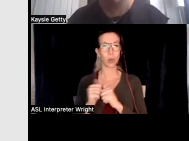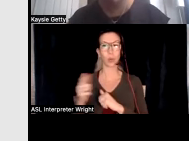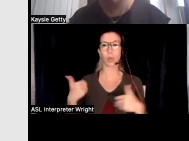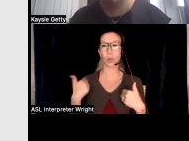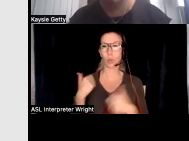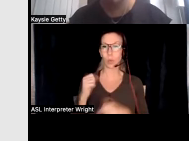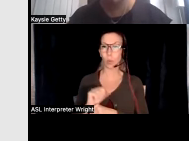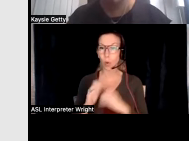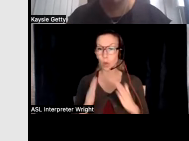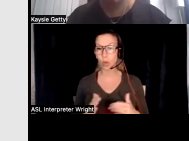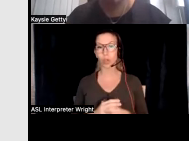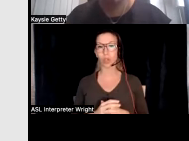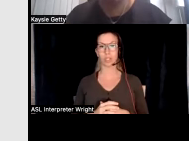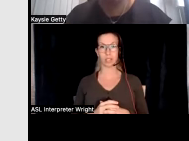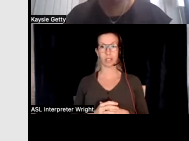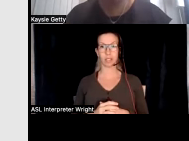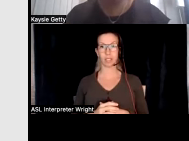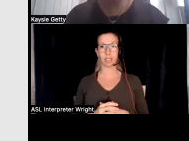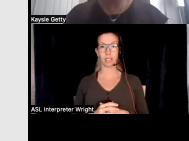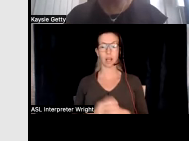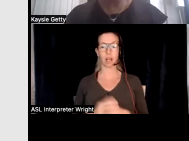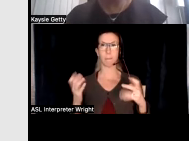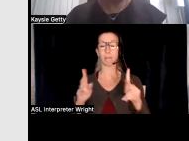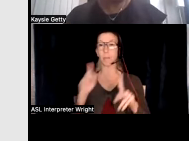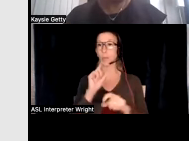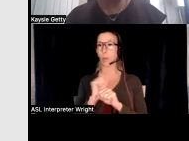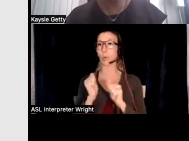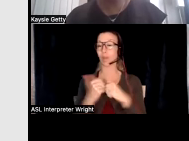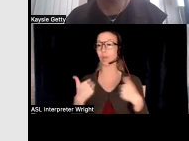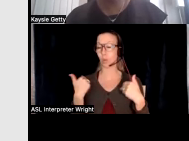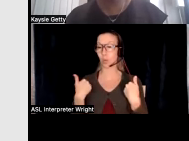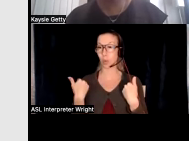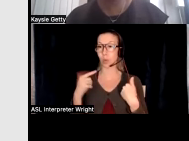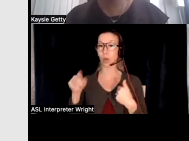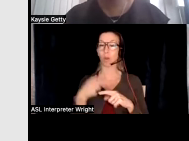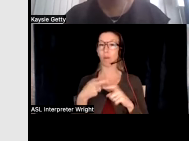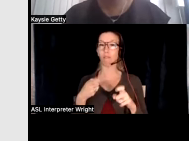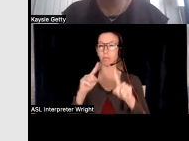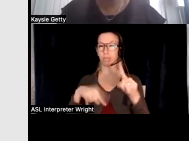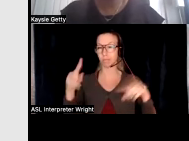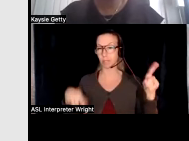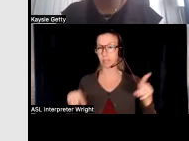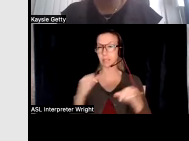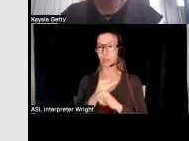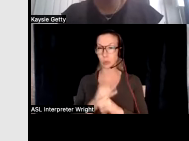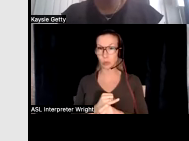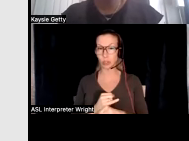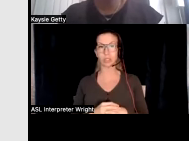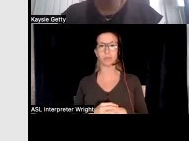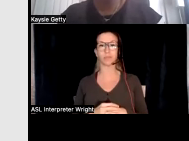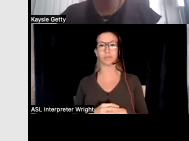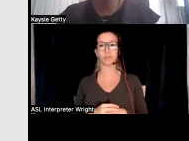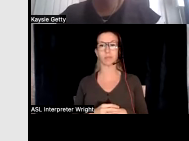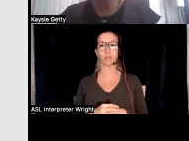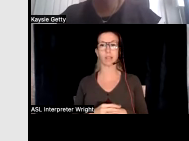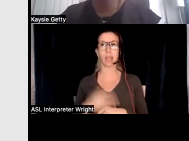folks who work with, especially youth who are coming out of various institutions and